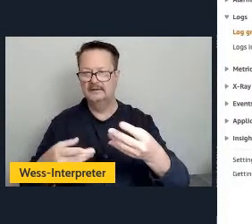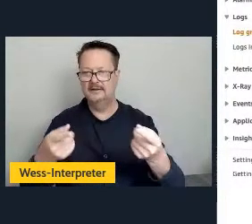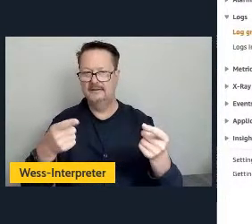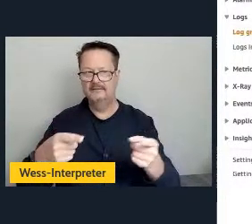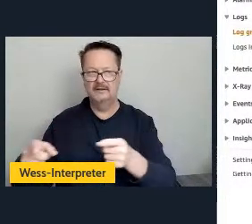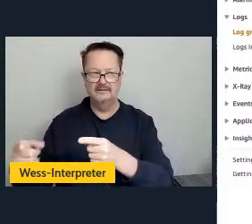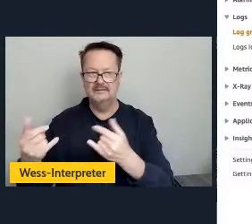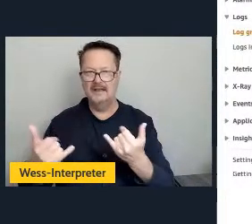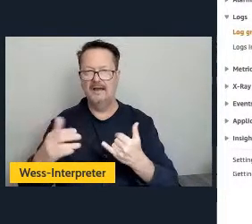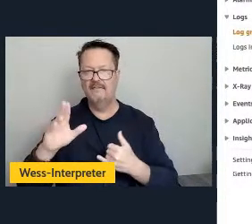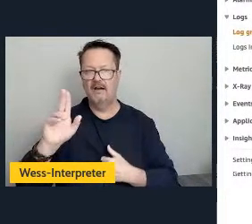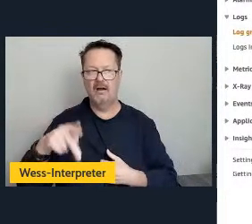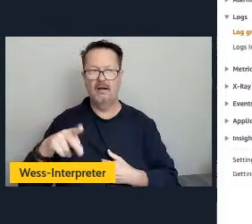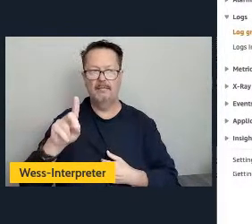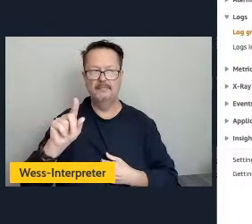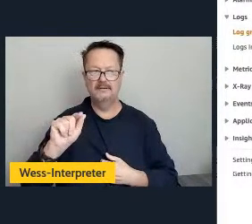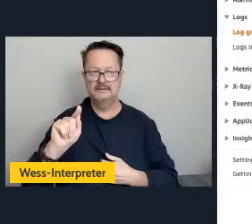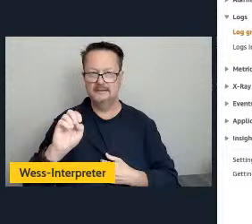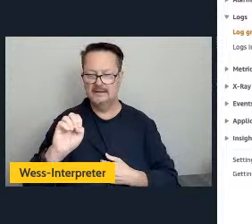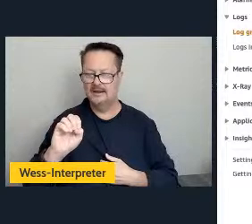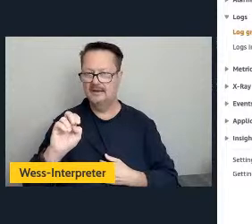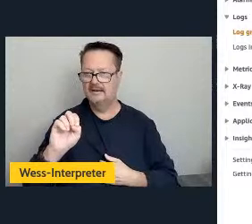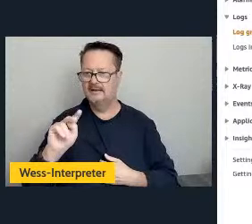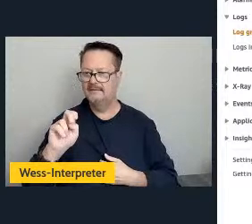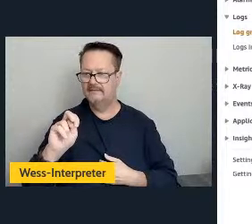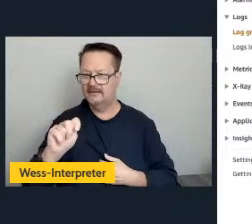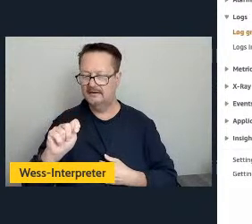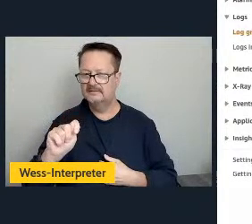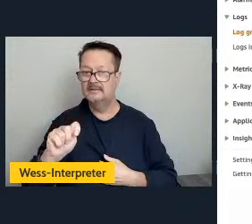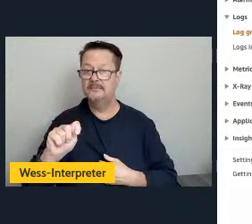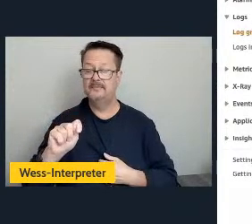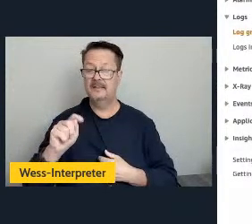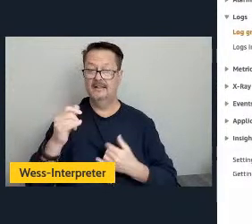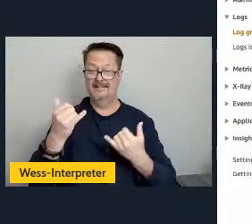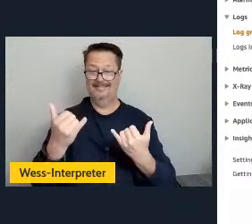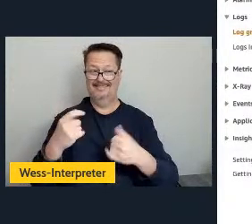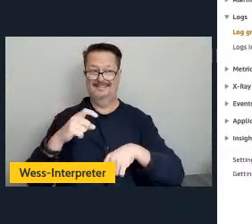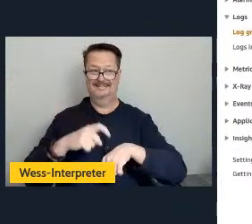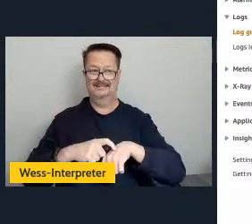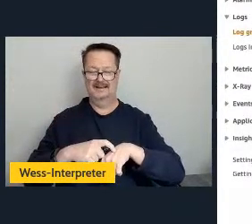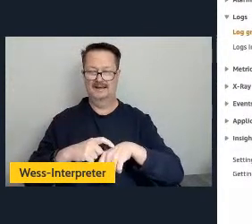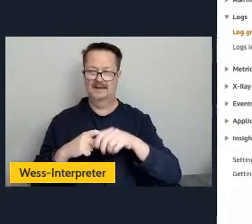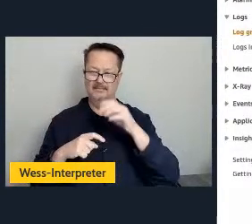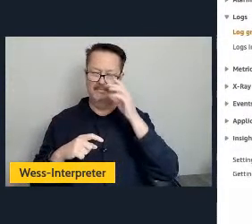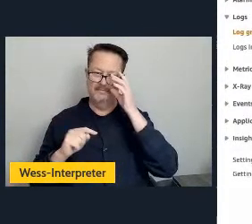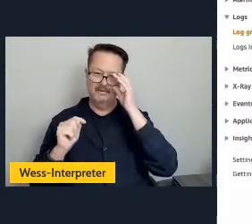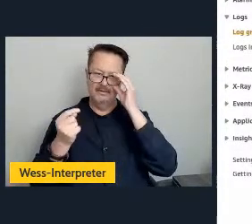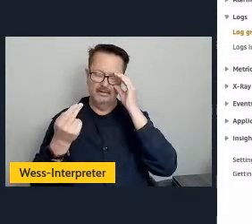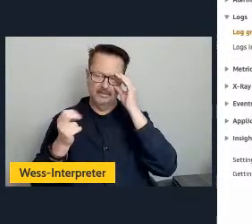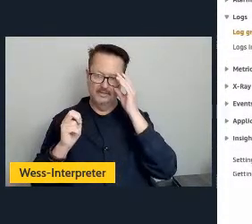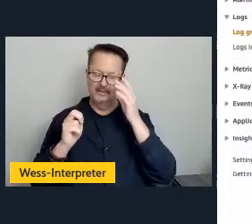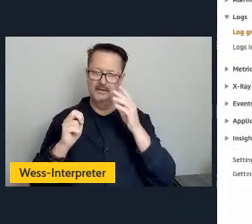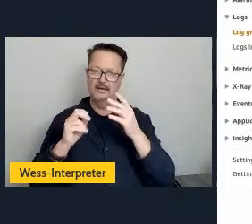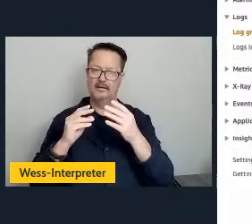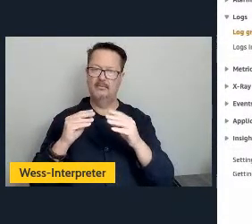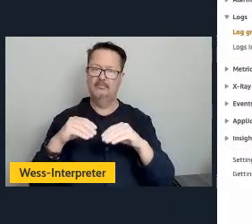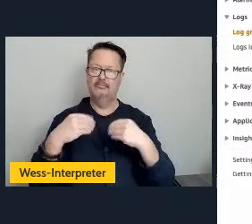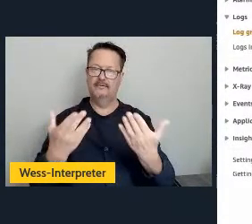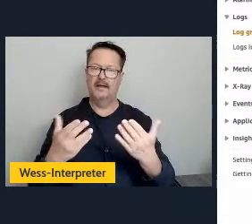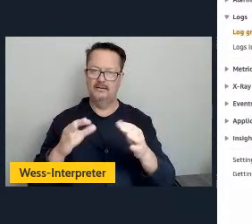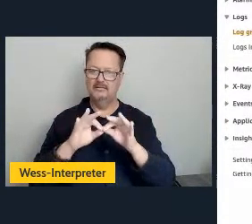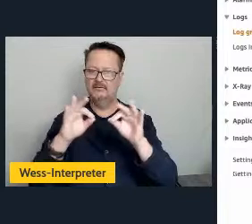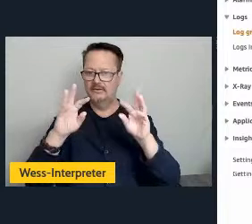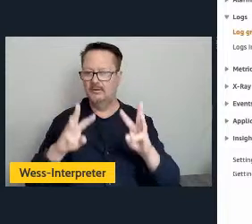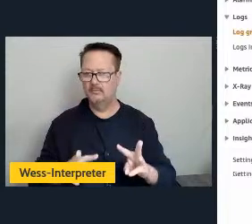an update event, and this time the provider framework sent